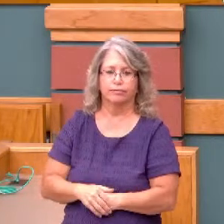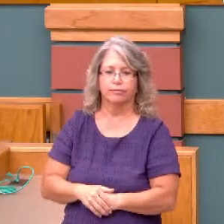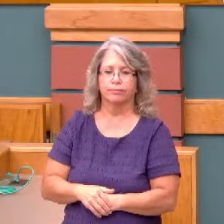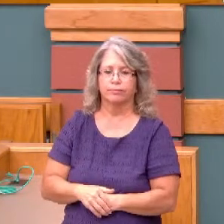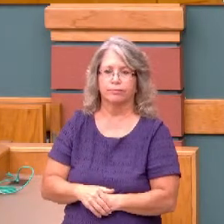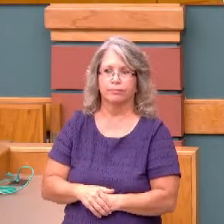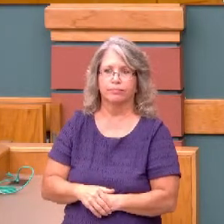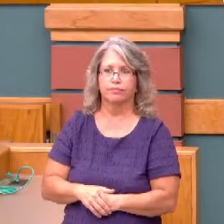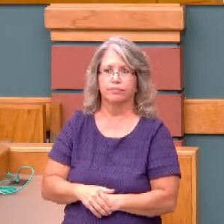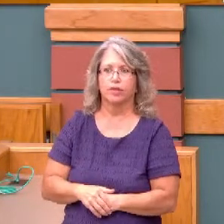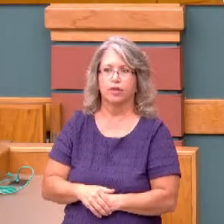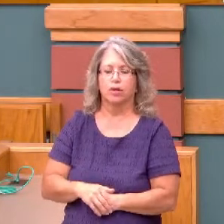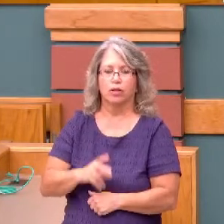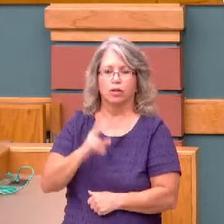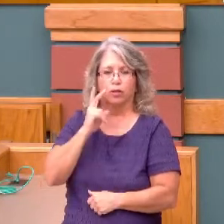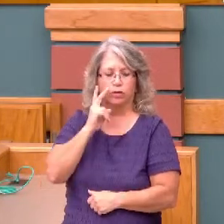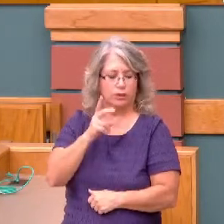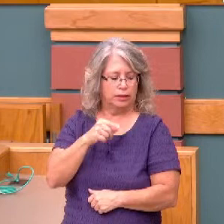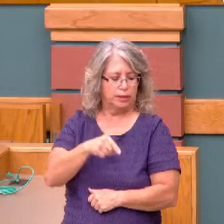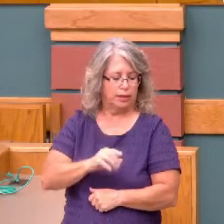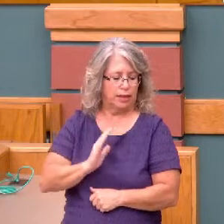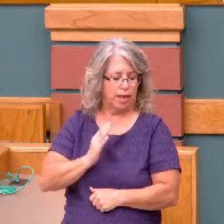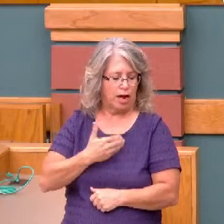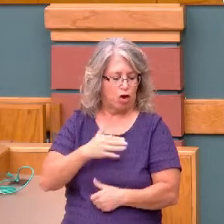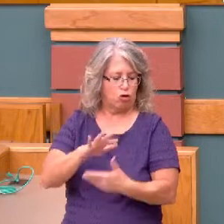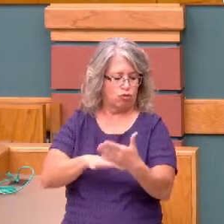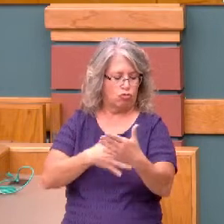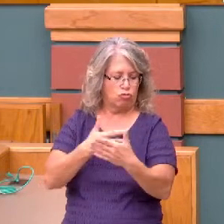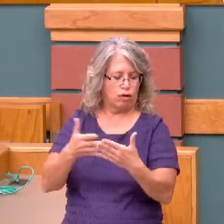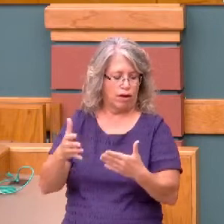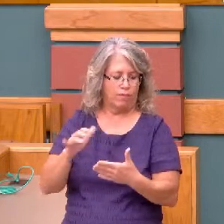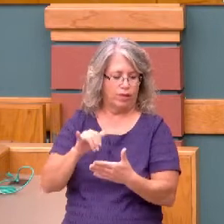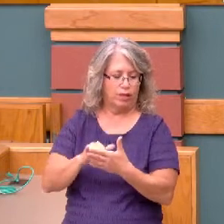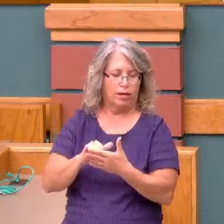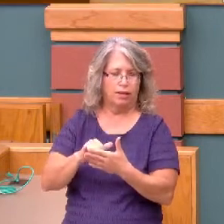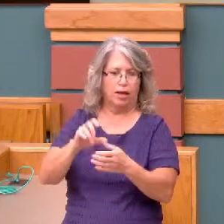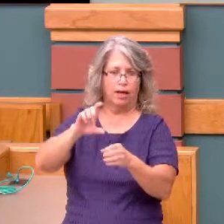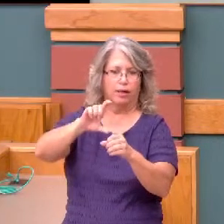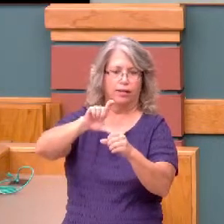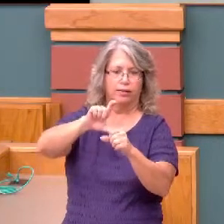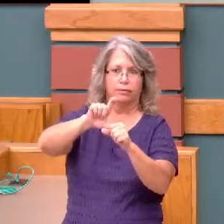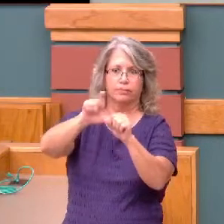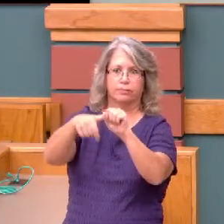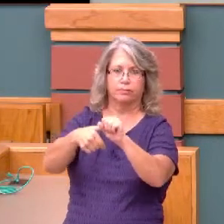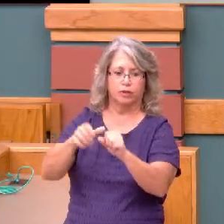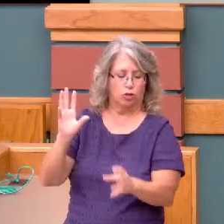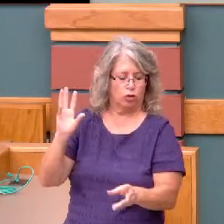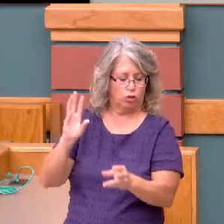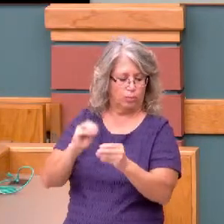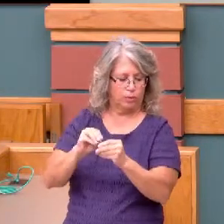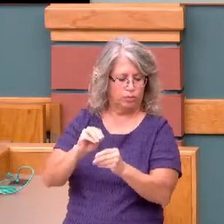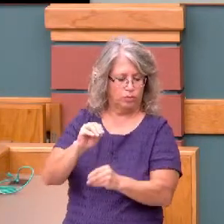slide, please. You'll see here in our graph, that entire graph, the cumulative total is